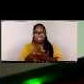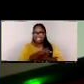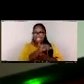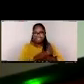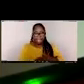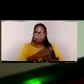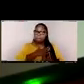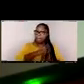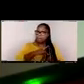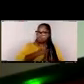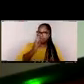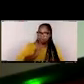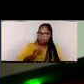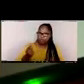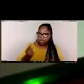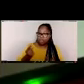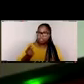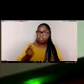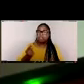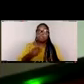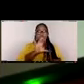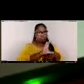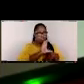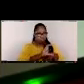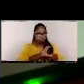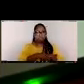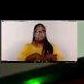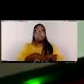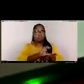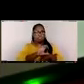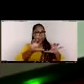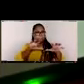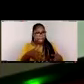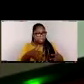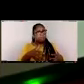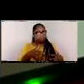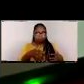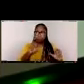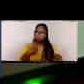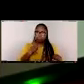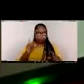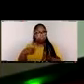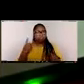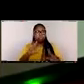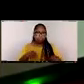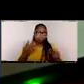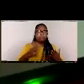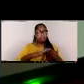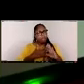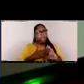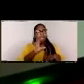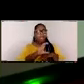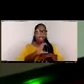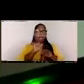personal experience that the church and the church body have been doing that. They actually, a community church has been working with